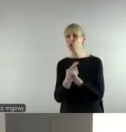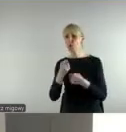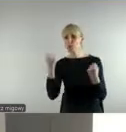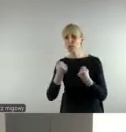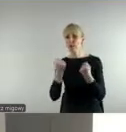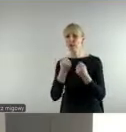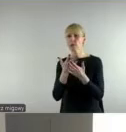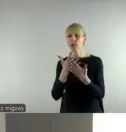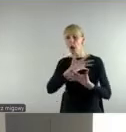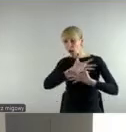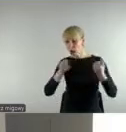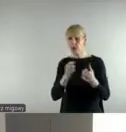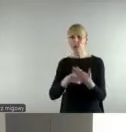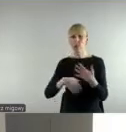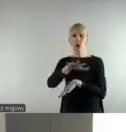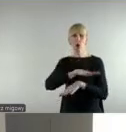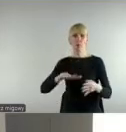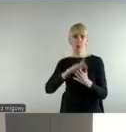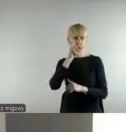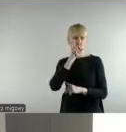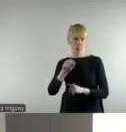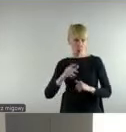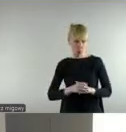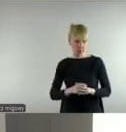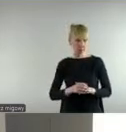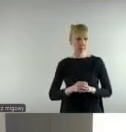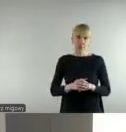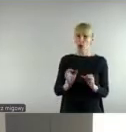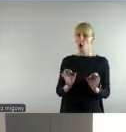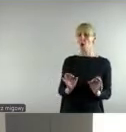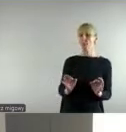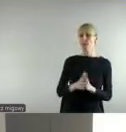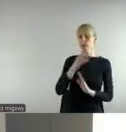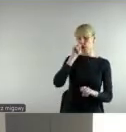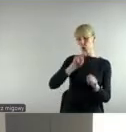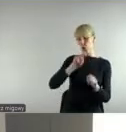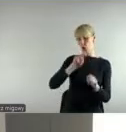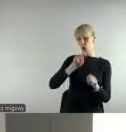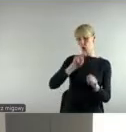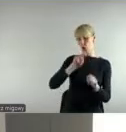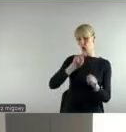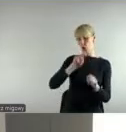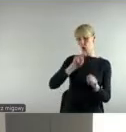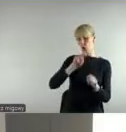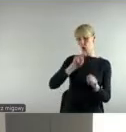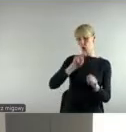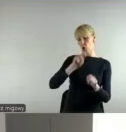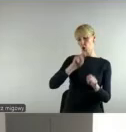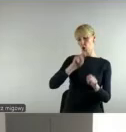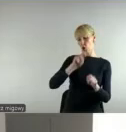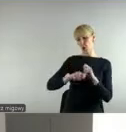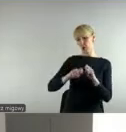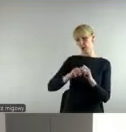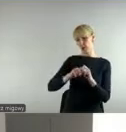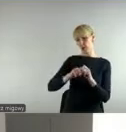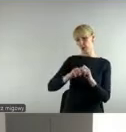purchase equipment for disaster recovery in the Opole Agglomeration. It is now in the formal assessment, and it